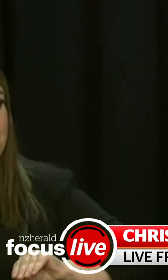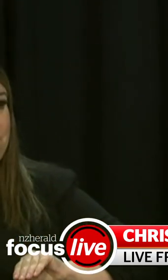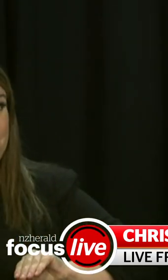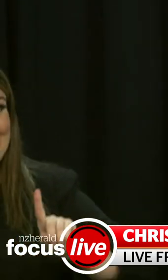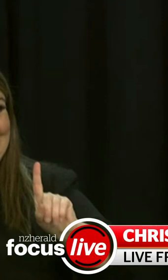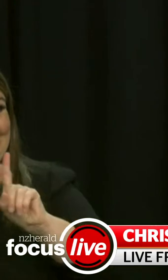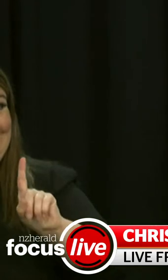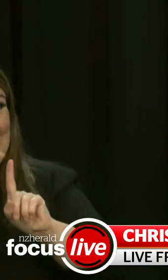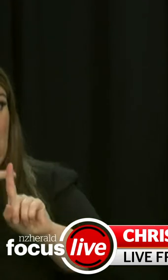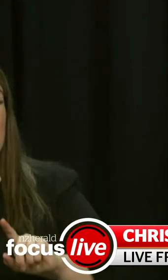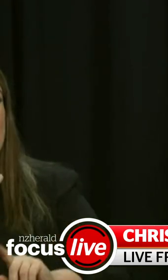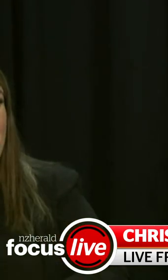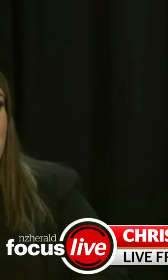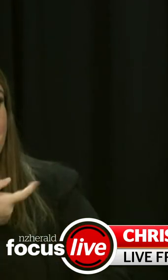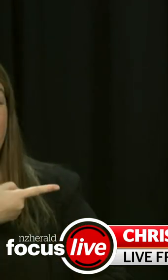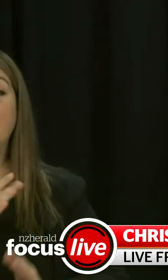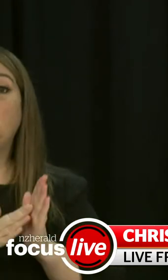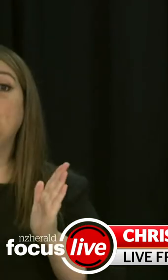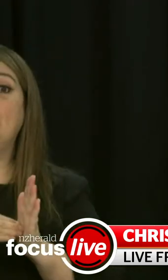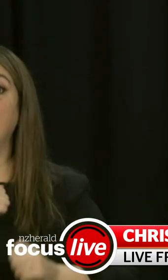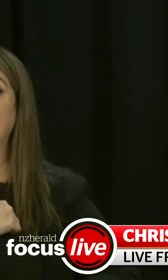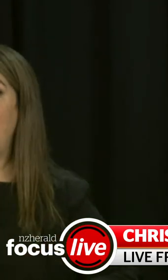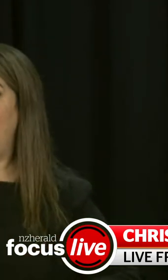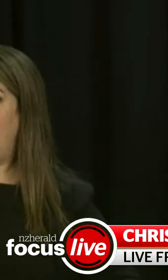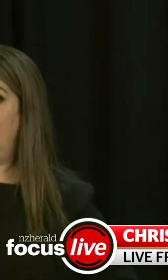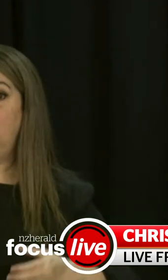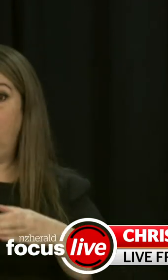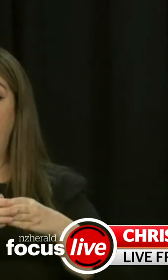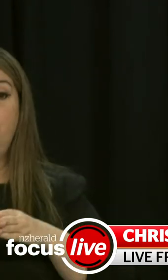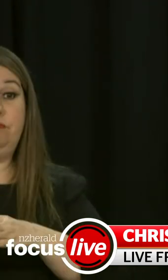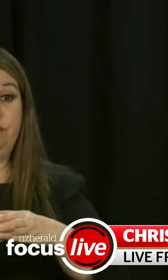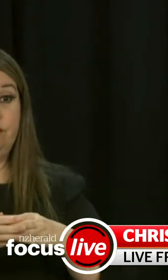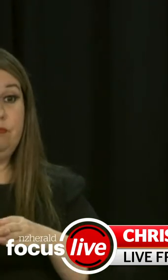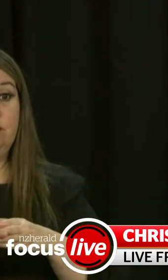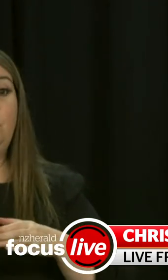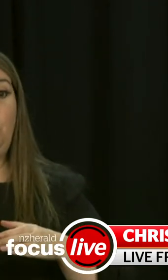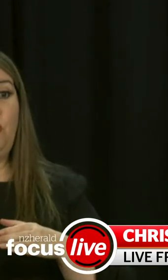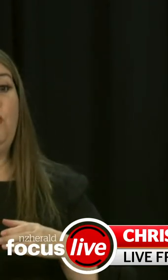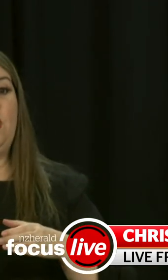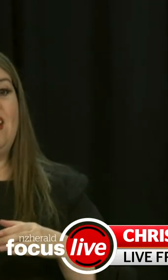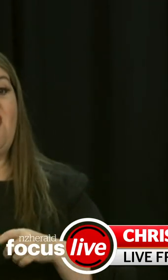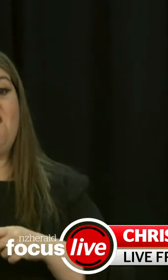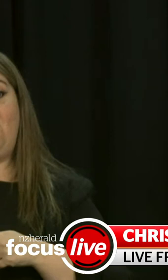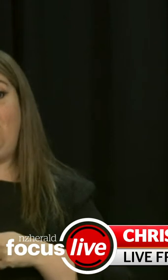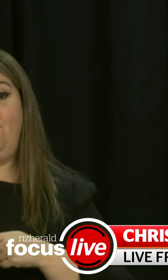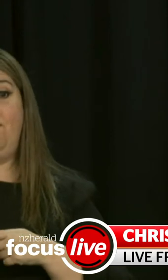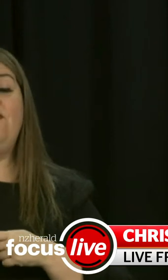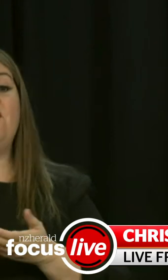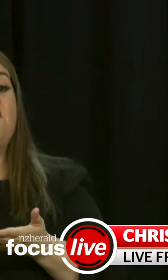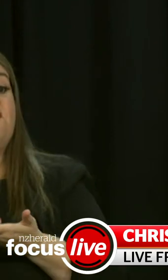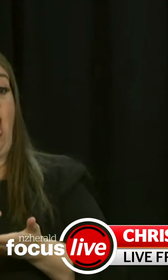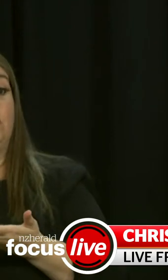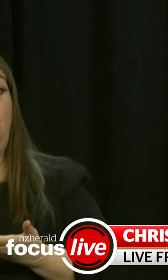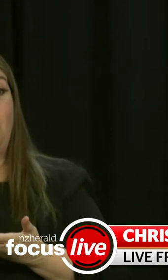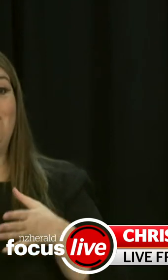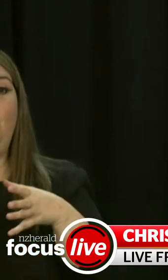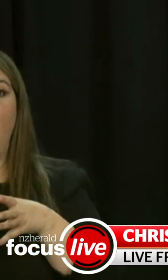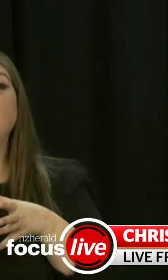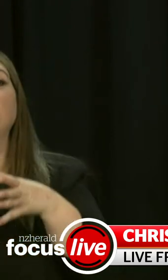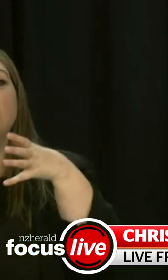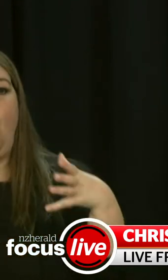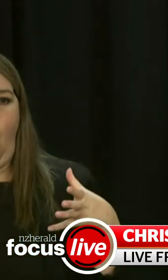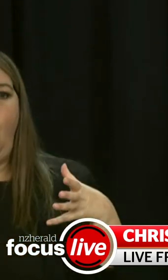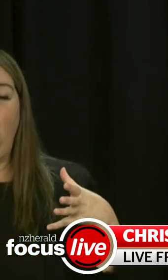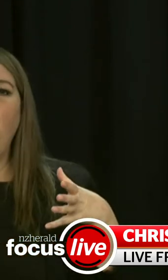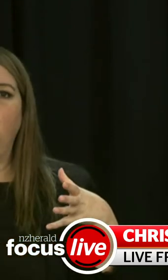We fund our NZDF for a level of complement, and we want to get back up to that complement. You mentioned that. Sorry, what does that mean? Can you change? Yeah.